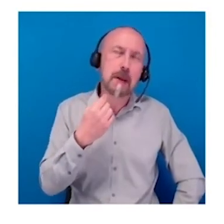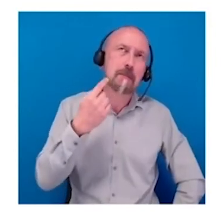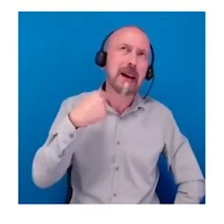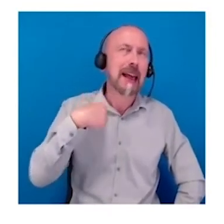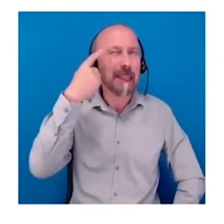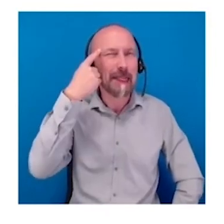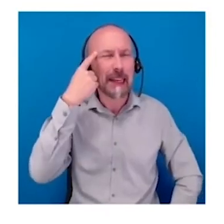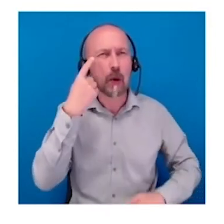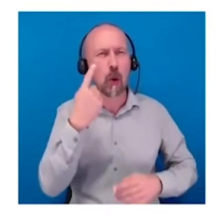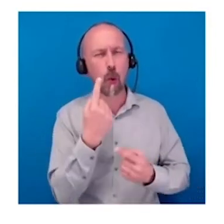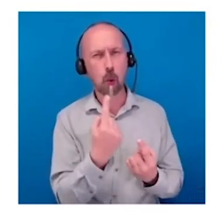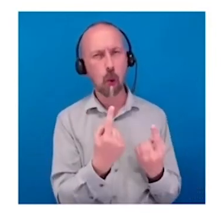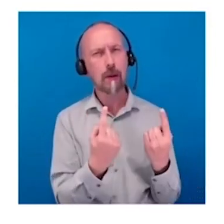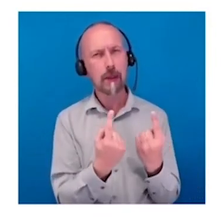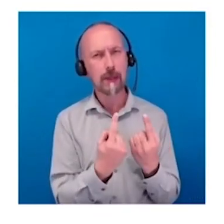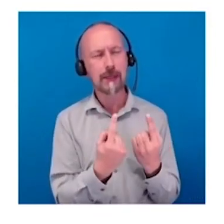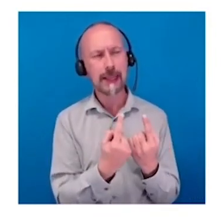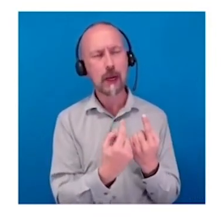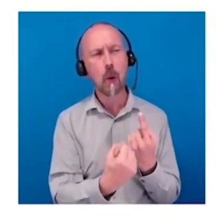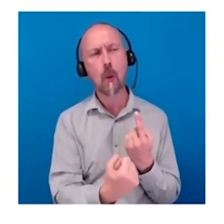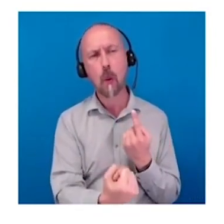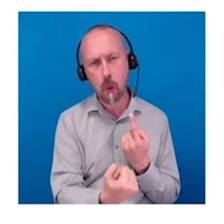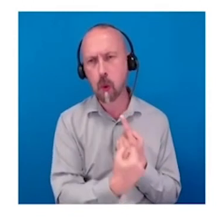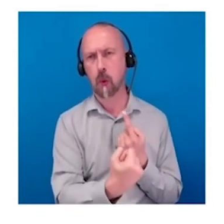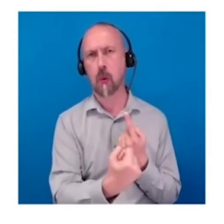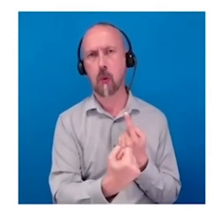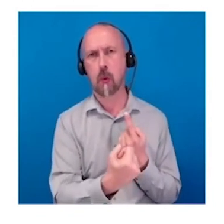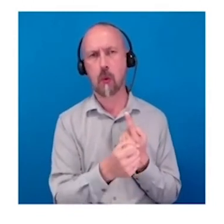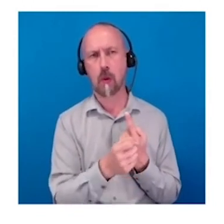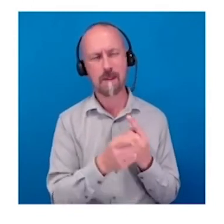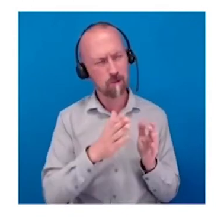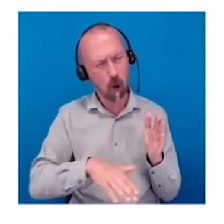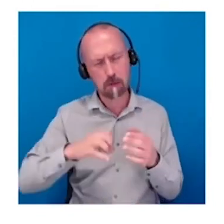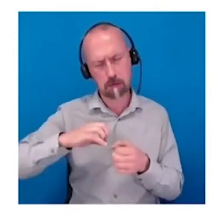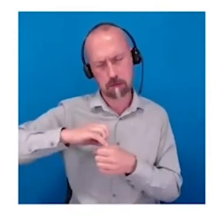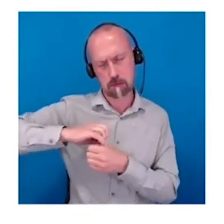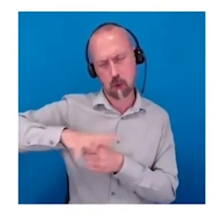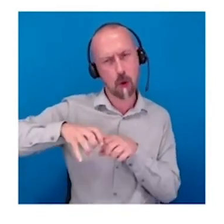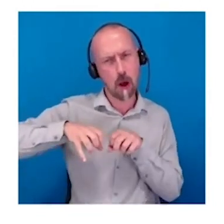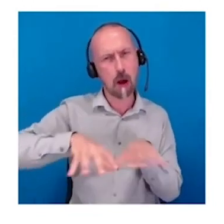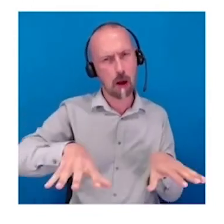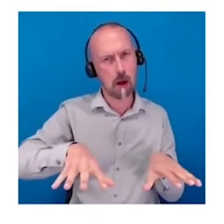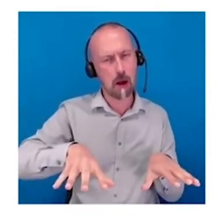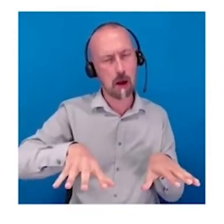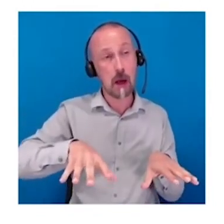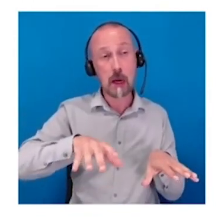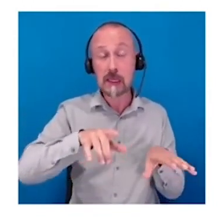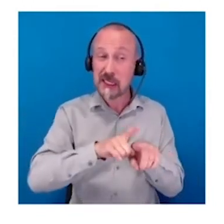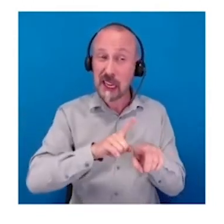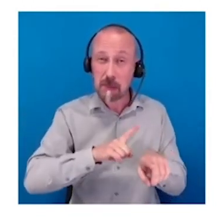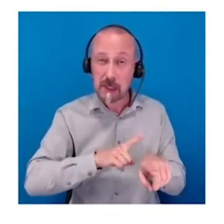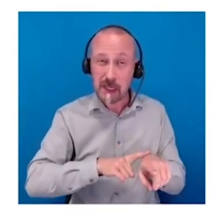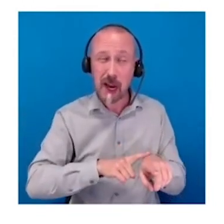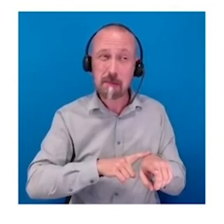stark things that have been a byproduct of the pandemic, but also provides an opportunity, is just the extent to which